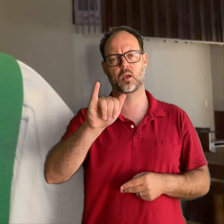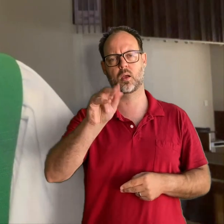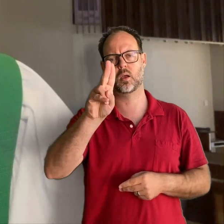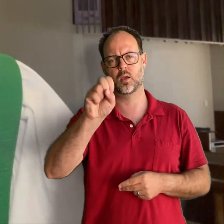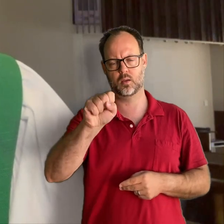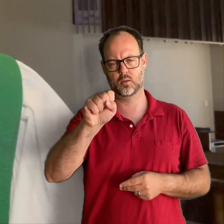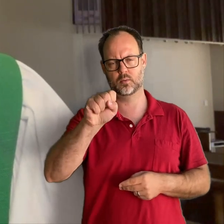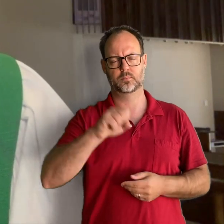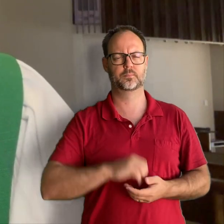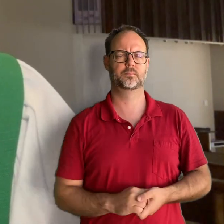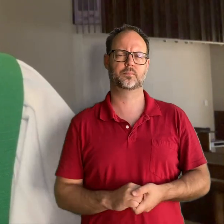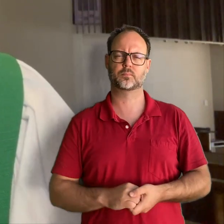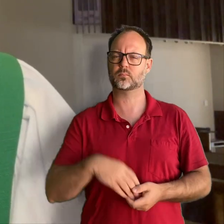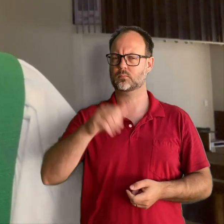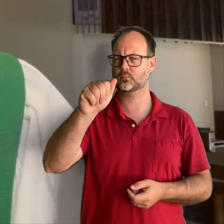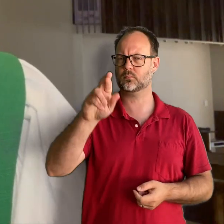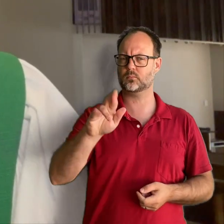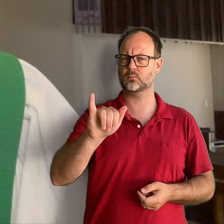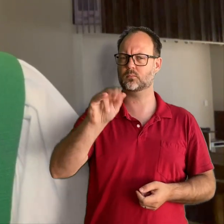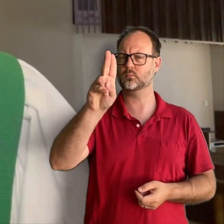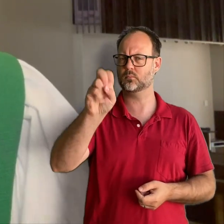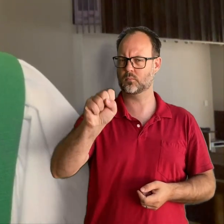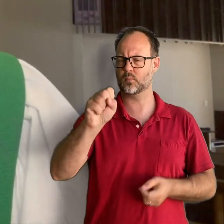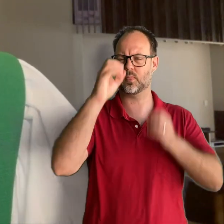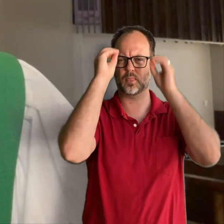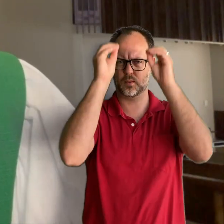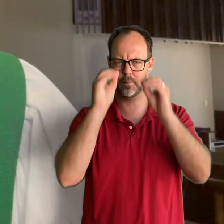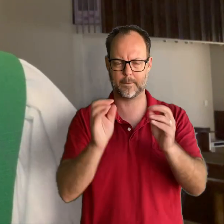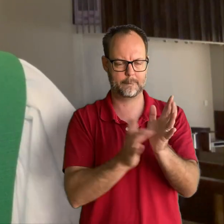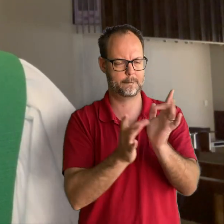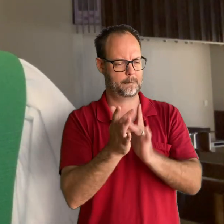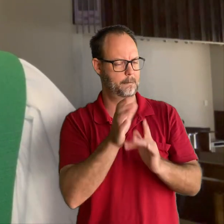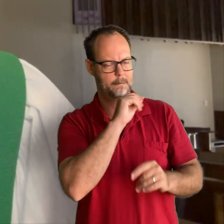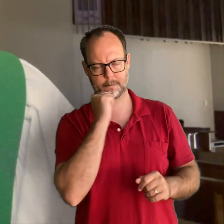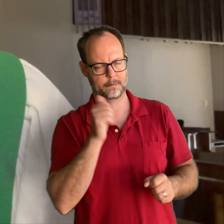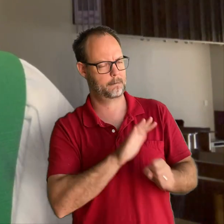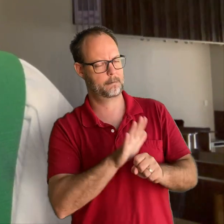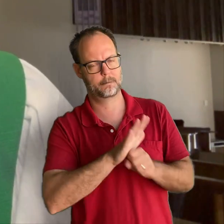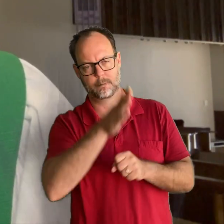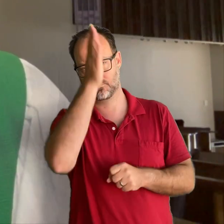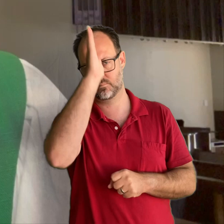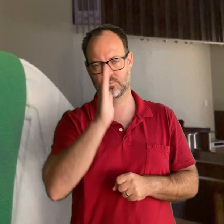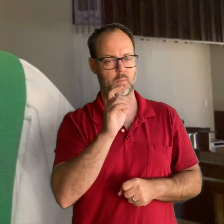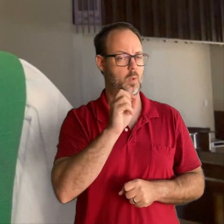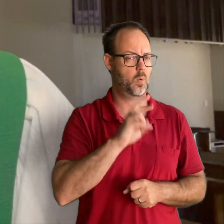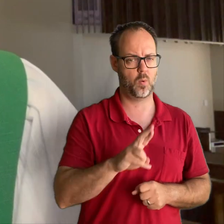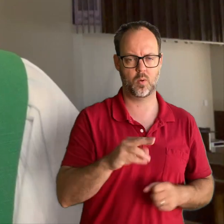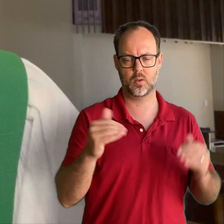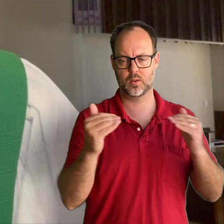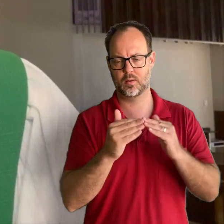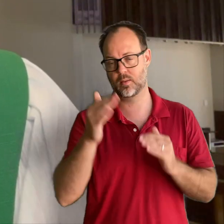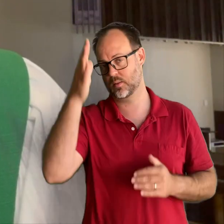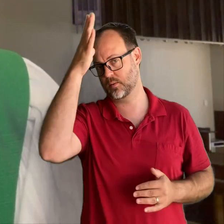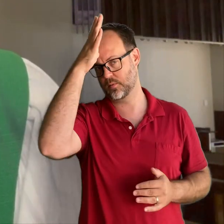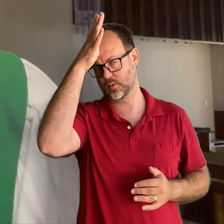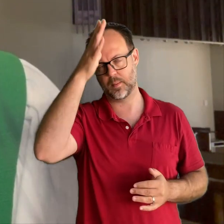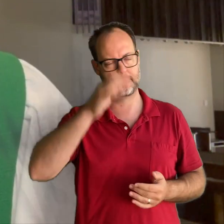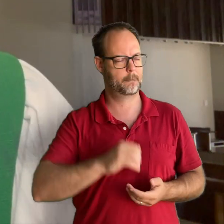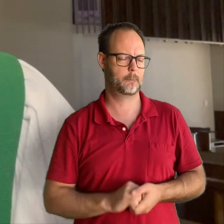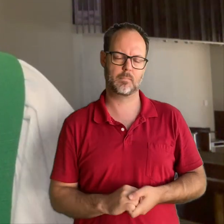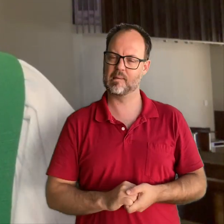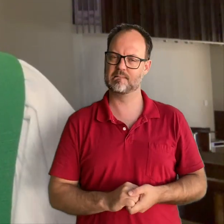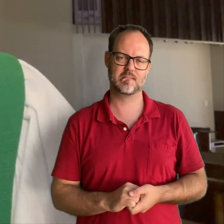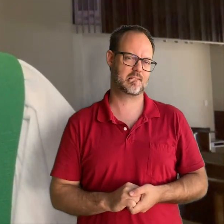Arius. Arius was teaching that Jesus was not fully God, nor was he equal to the